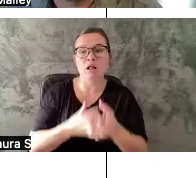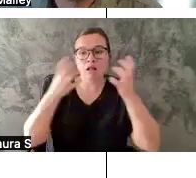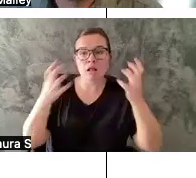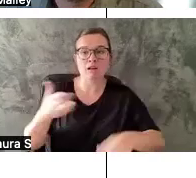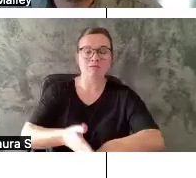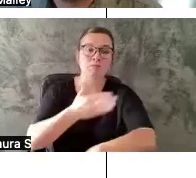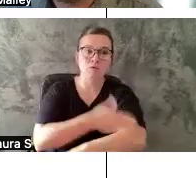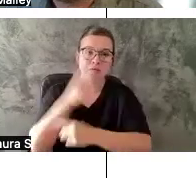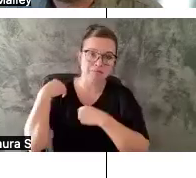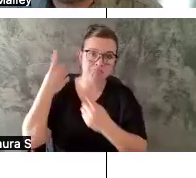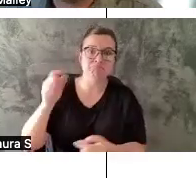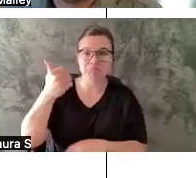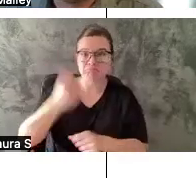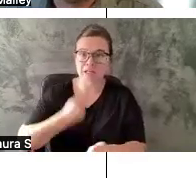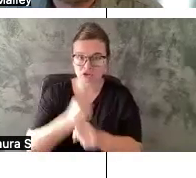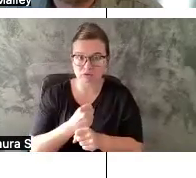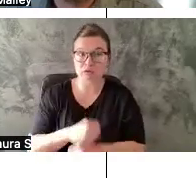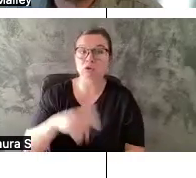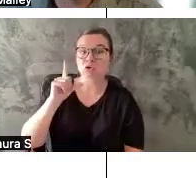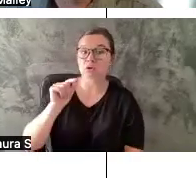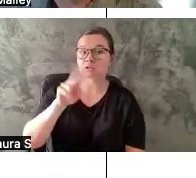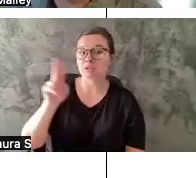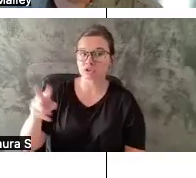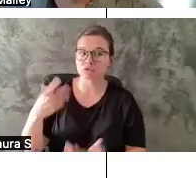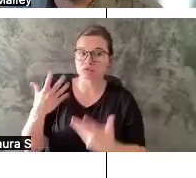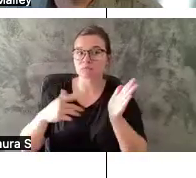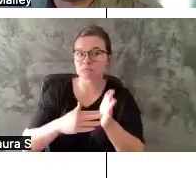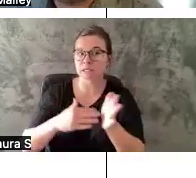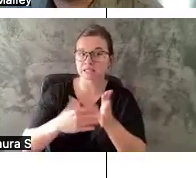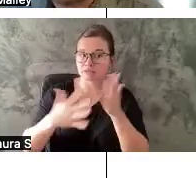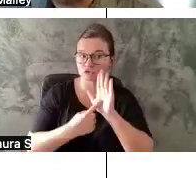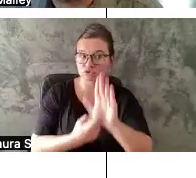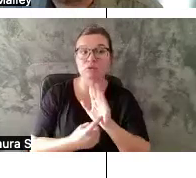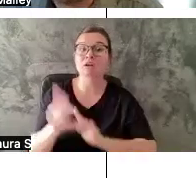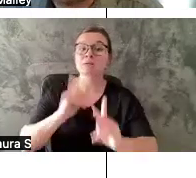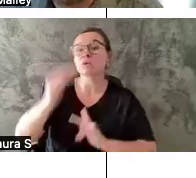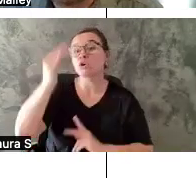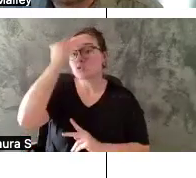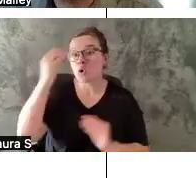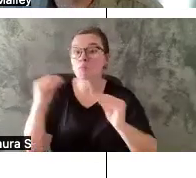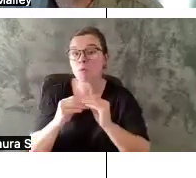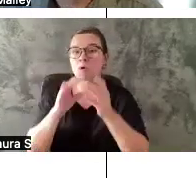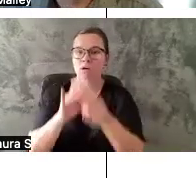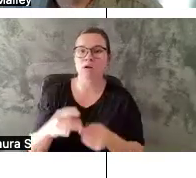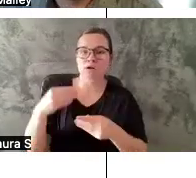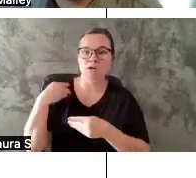last decade, according to a 2022 study. So people know more about genetics than they did 10 years ago.